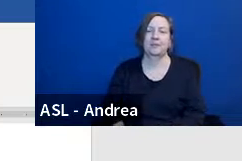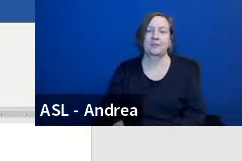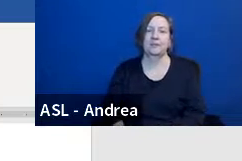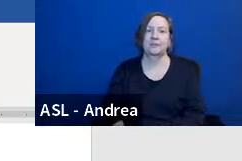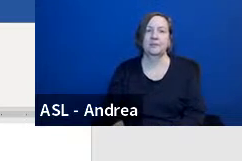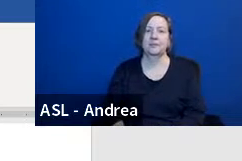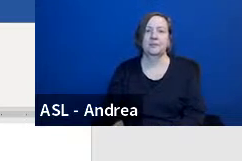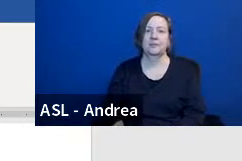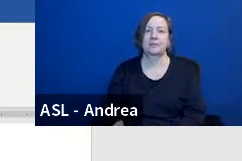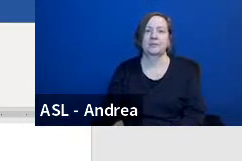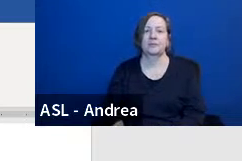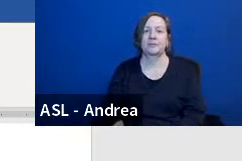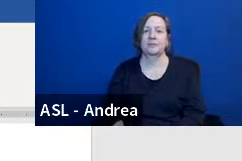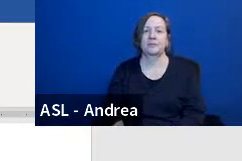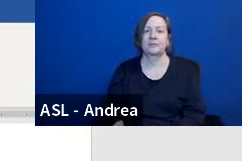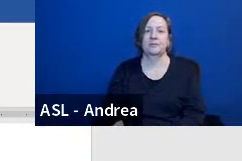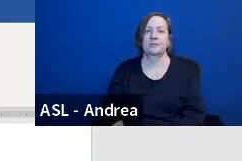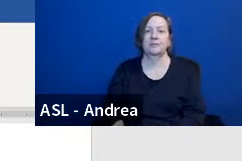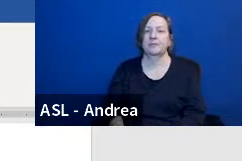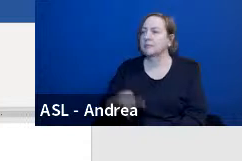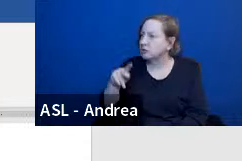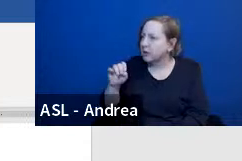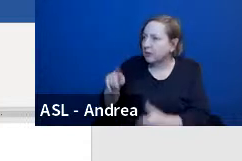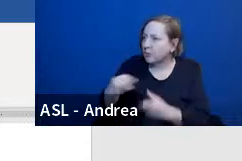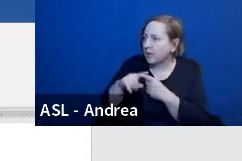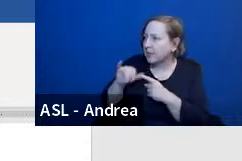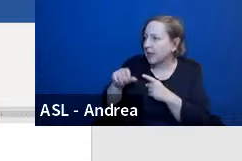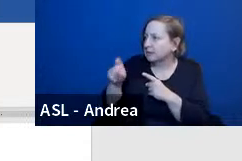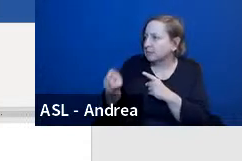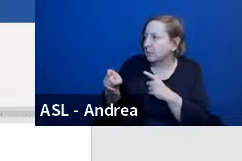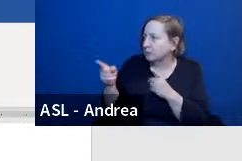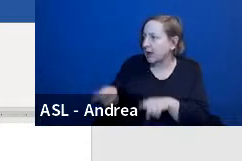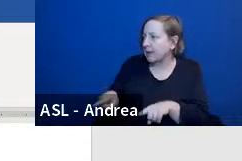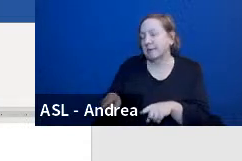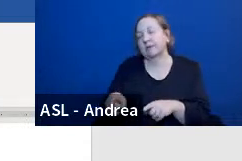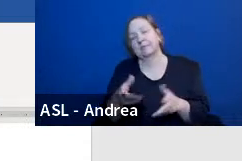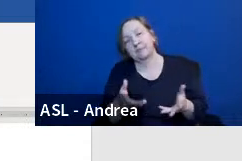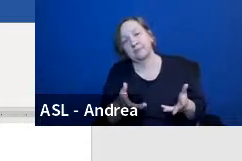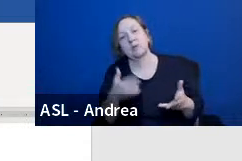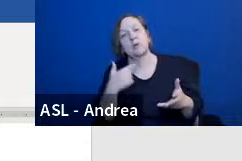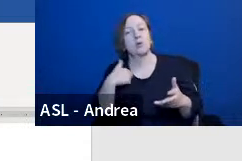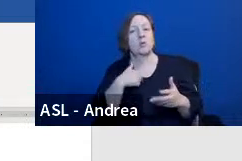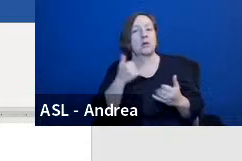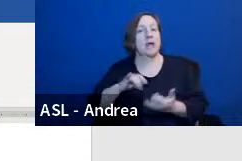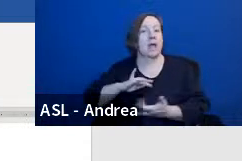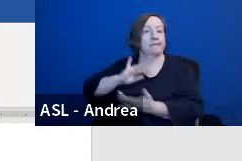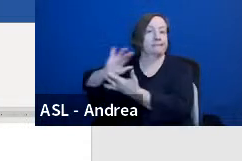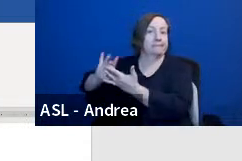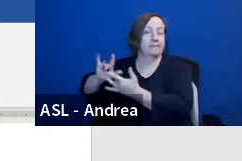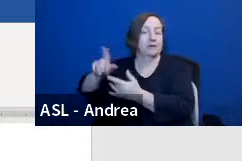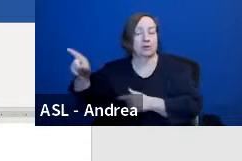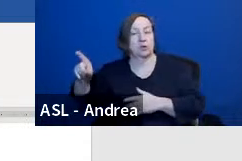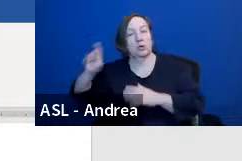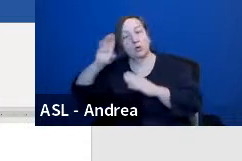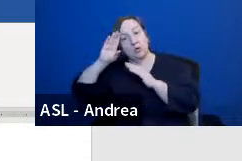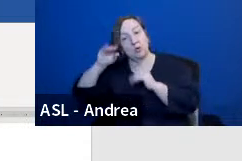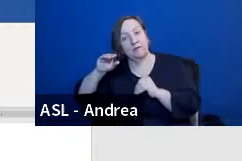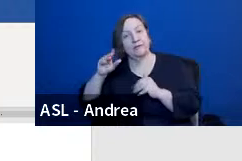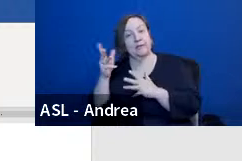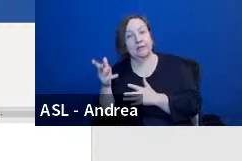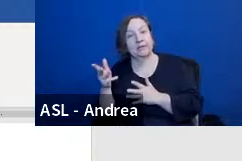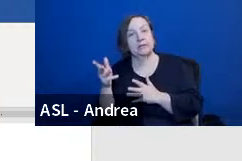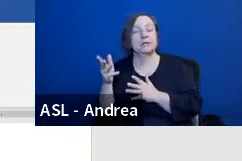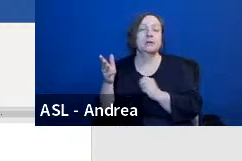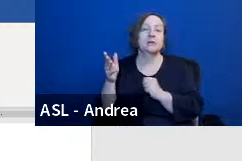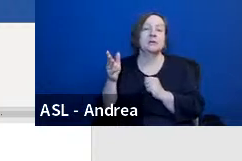Great. When is that supposed to occur, Greg? So we are reaching out to her, and hopefully